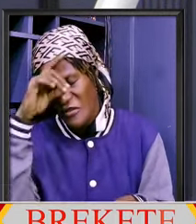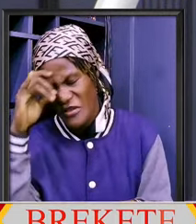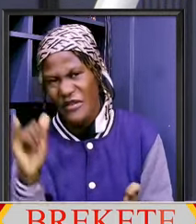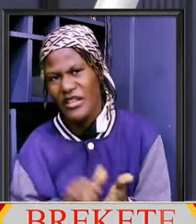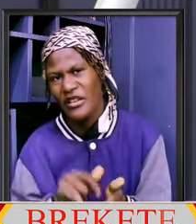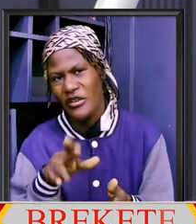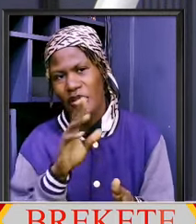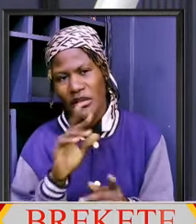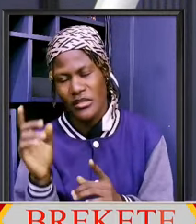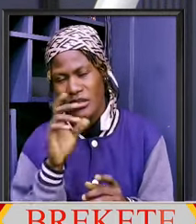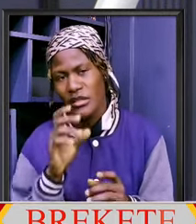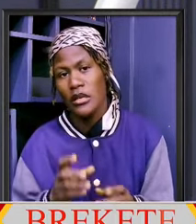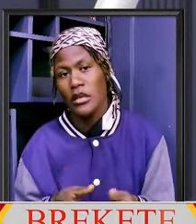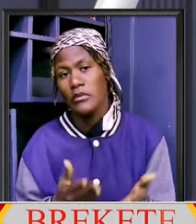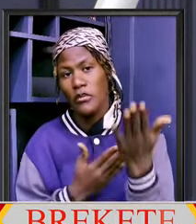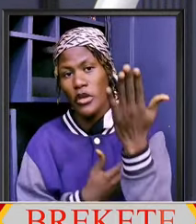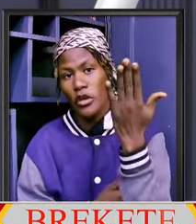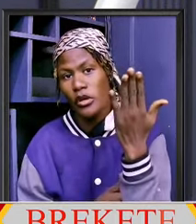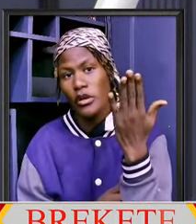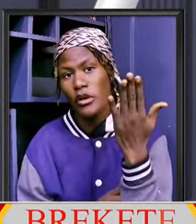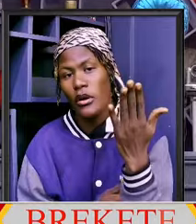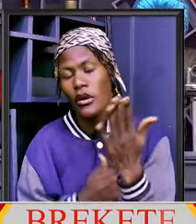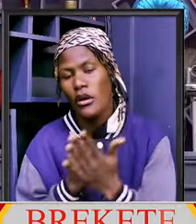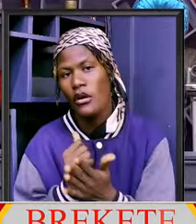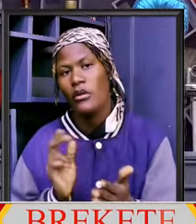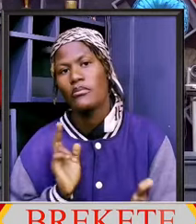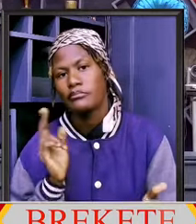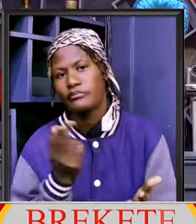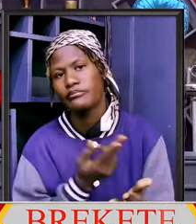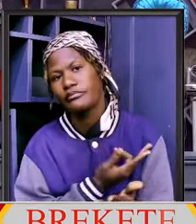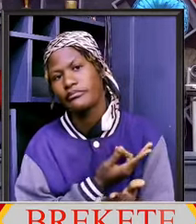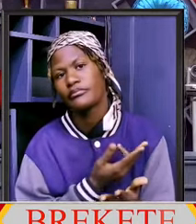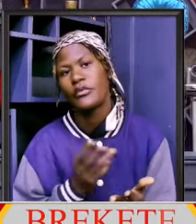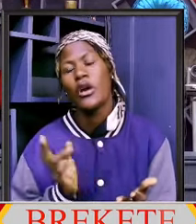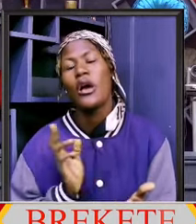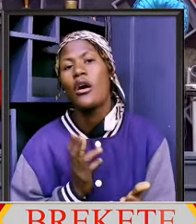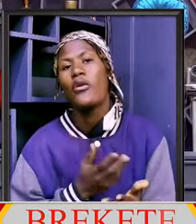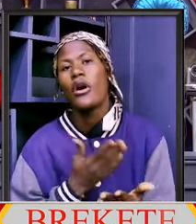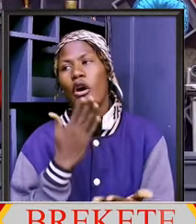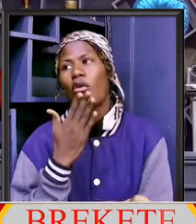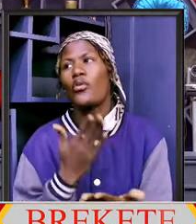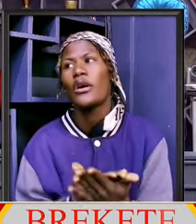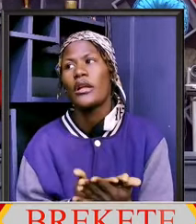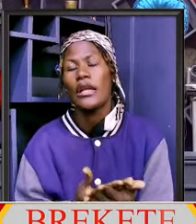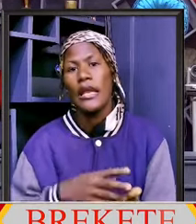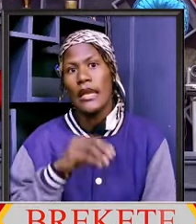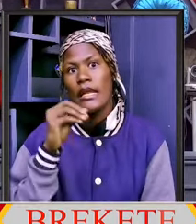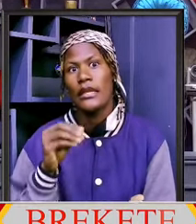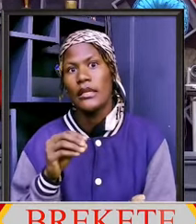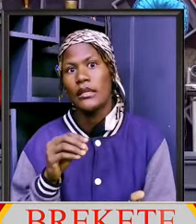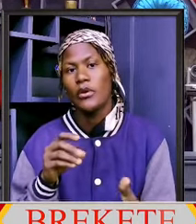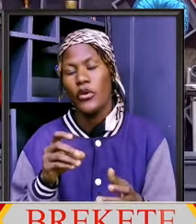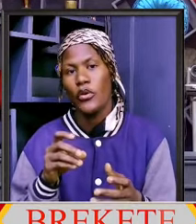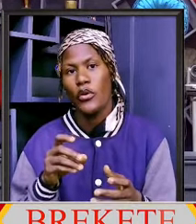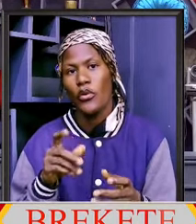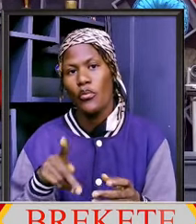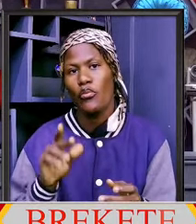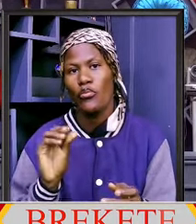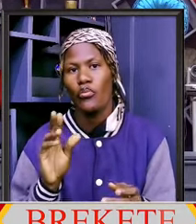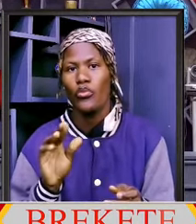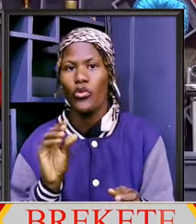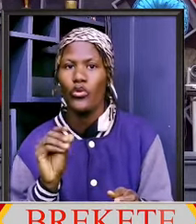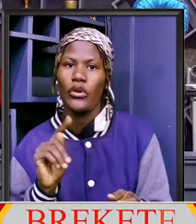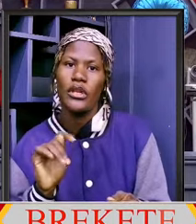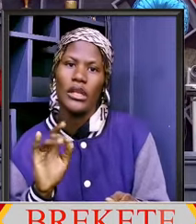May God make it easy for us. Our good leaders, oh God, may you protect them. Because they are in the